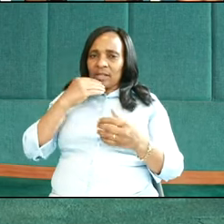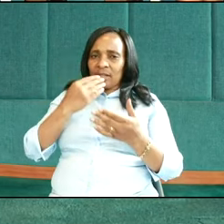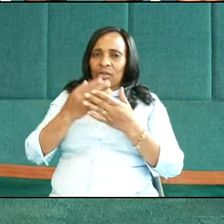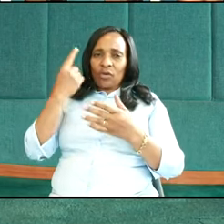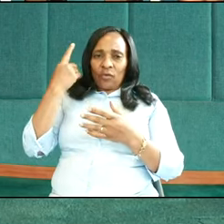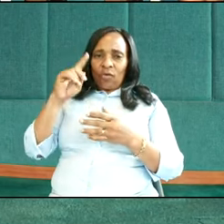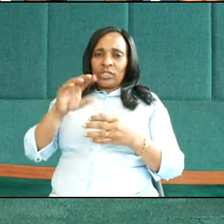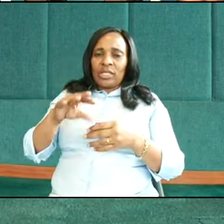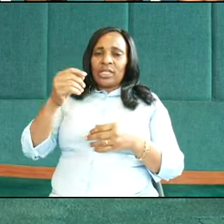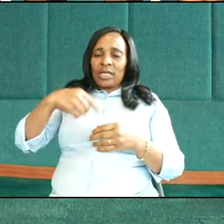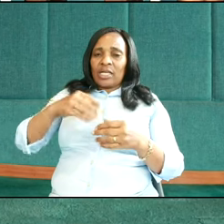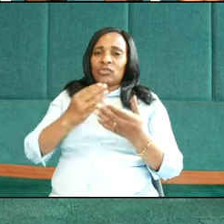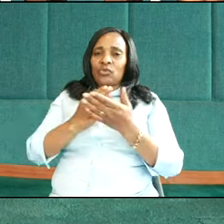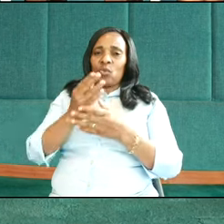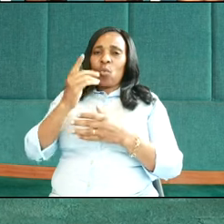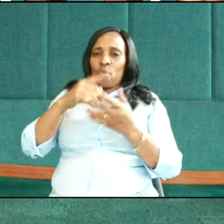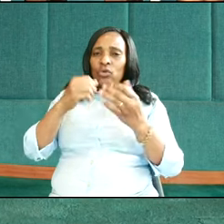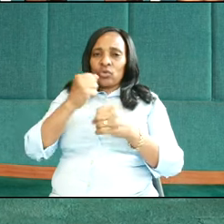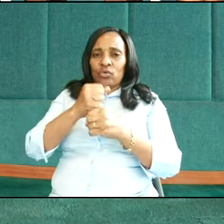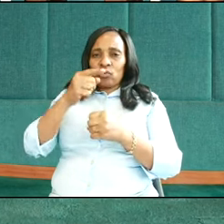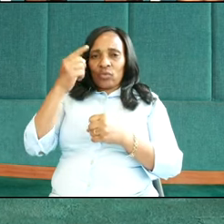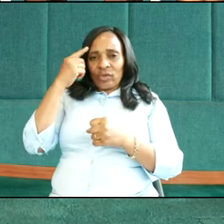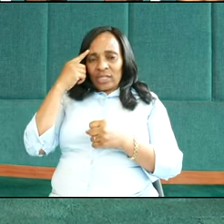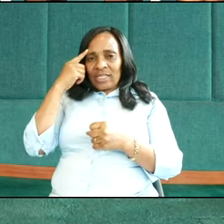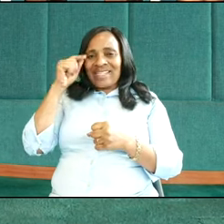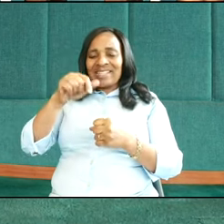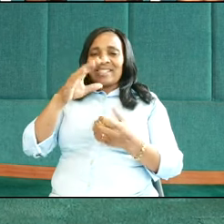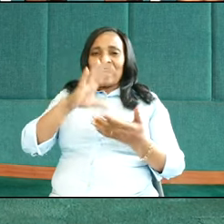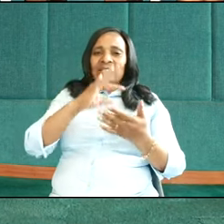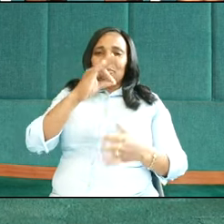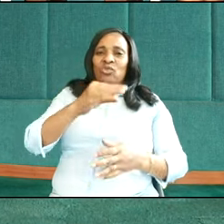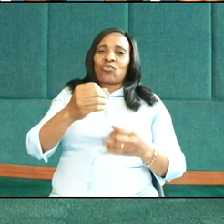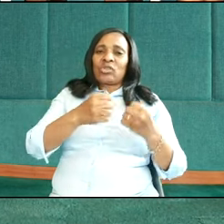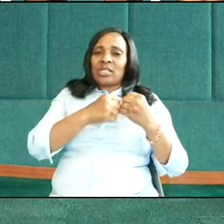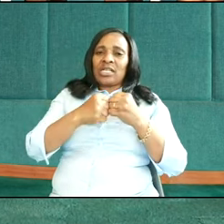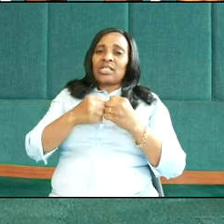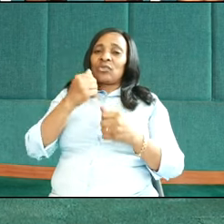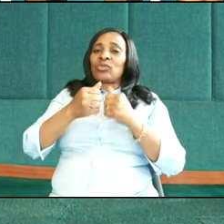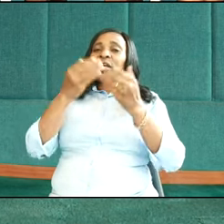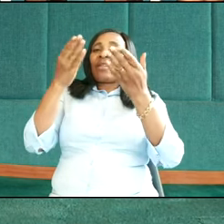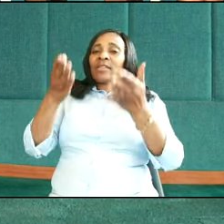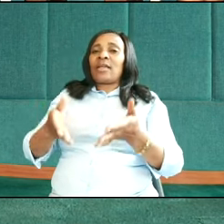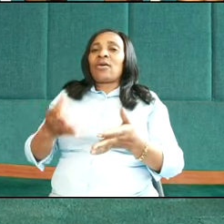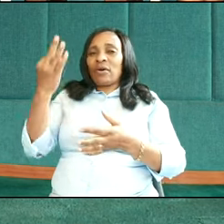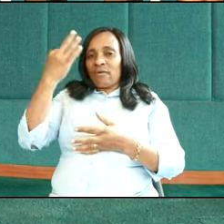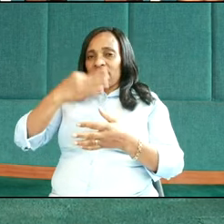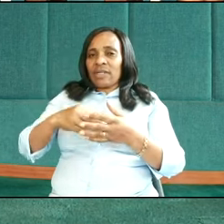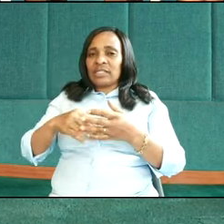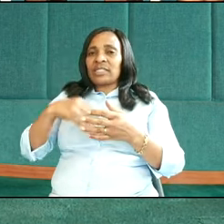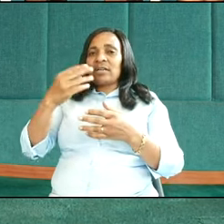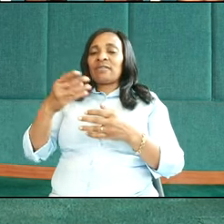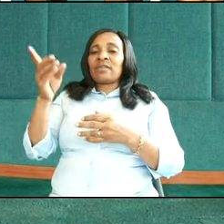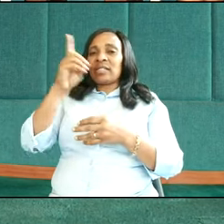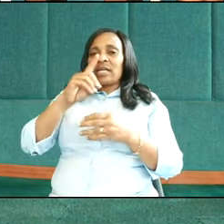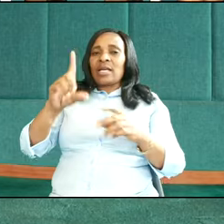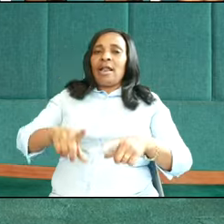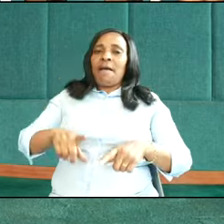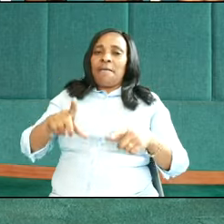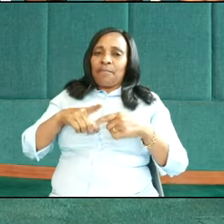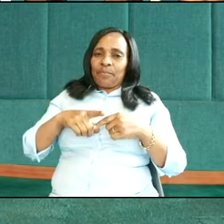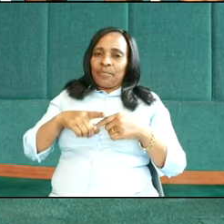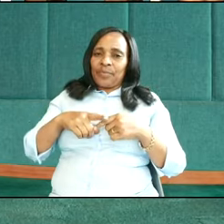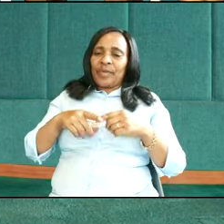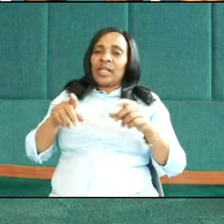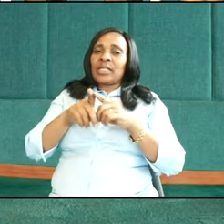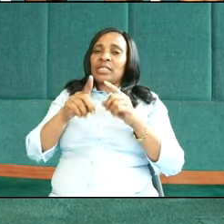the What Do You Think section. You know, these are spiritual challenges that are there, that we face in our day-to-day lives. And